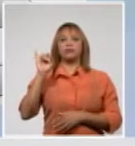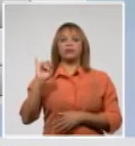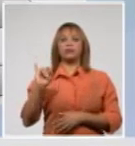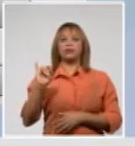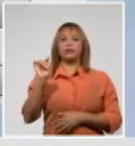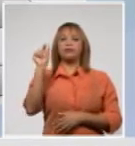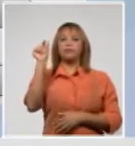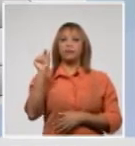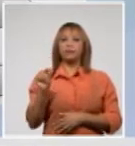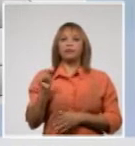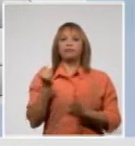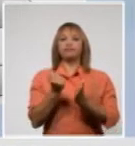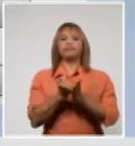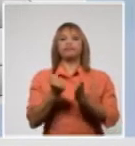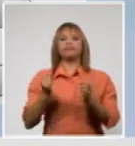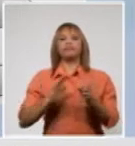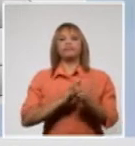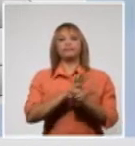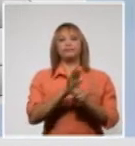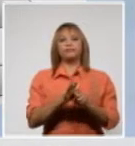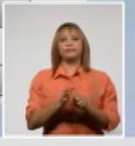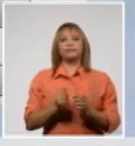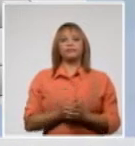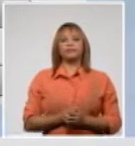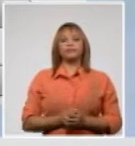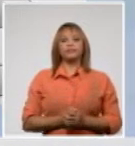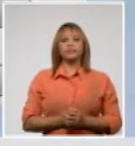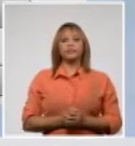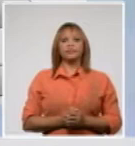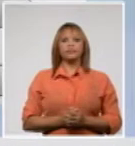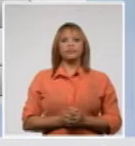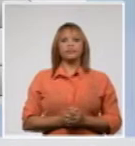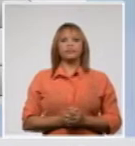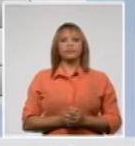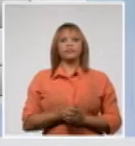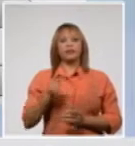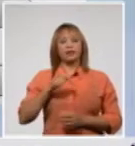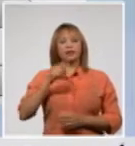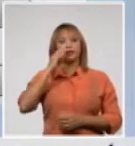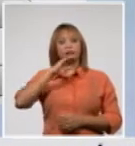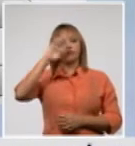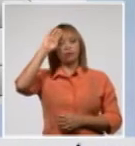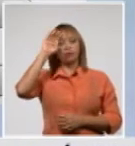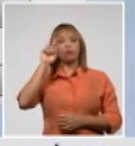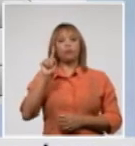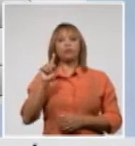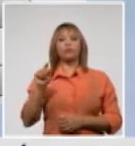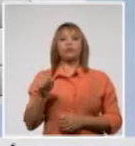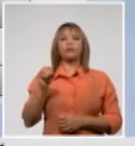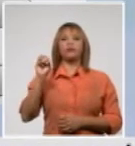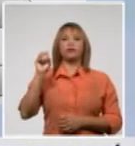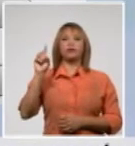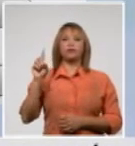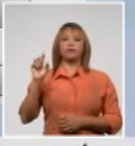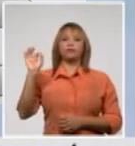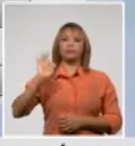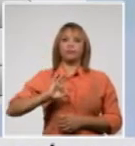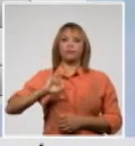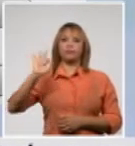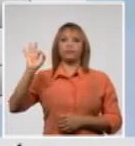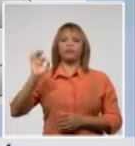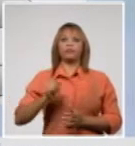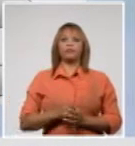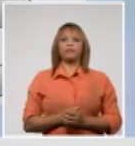COVID-19. This brings the total number of samples processed in the entire country since the